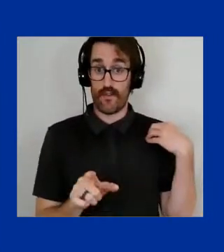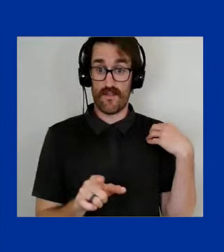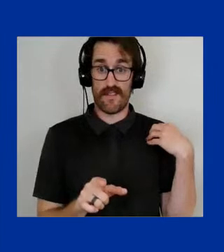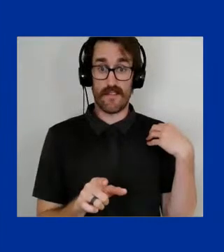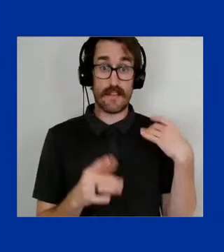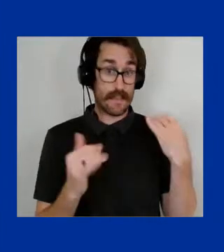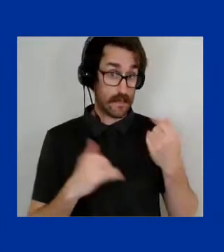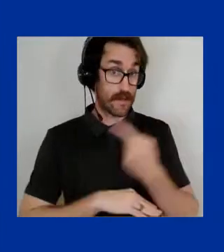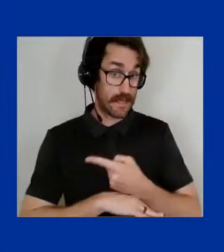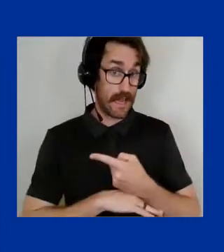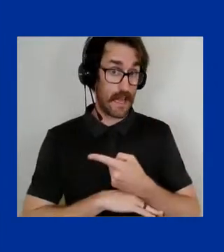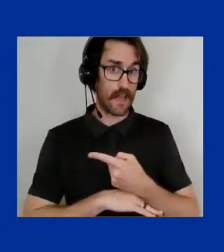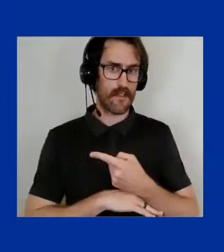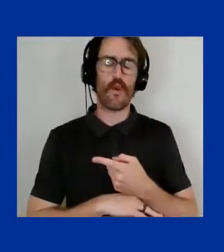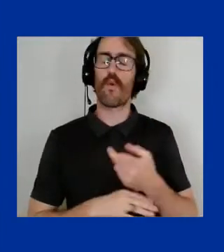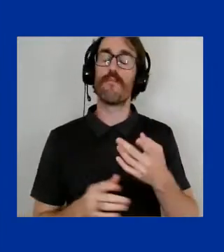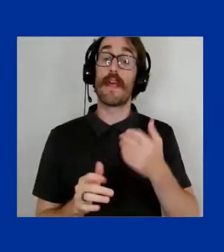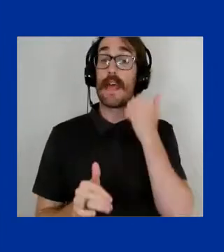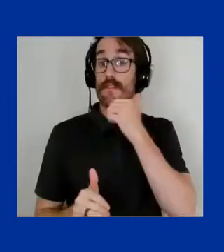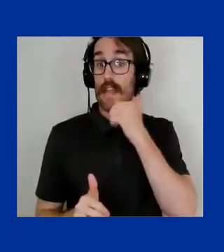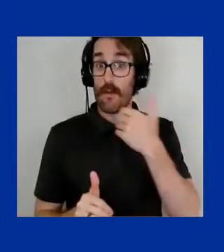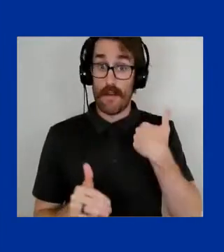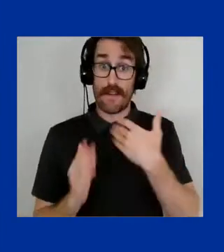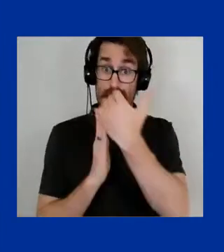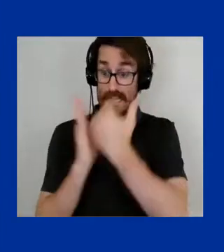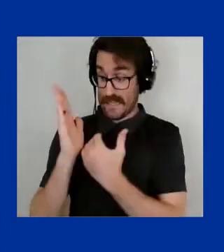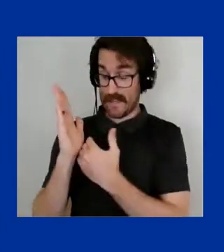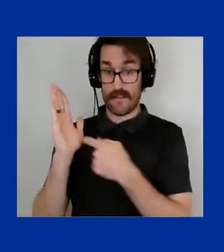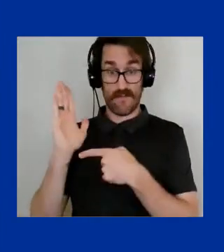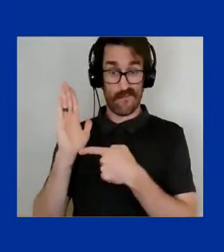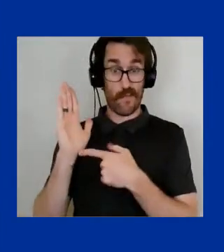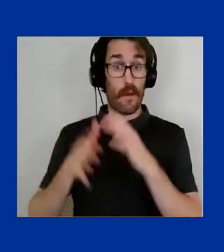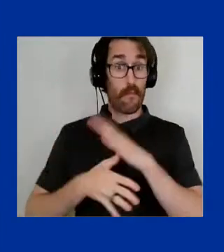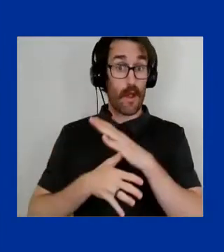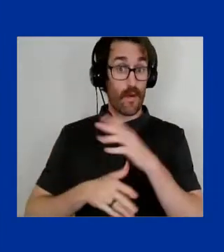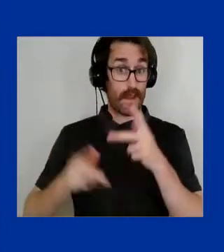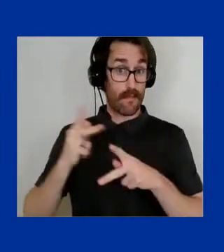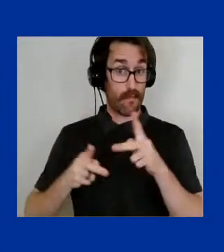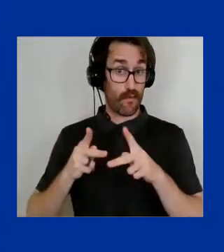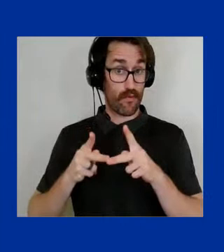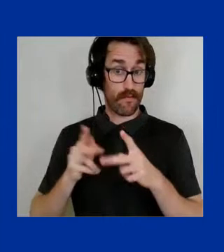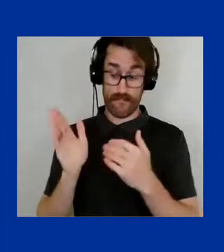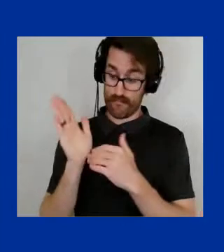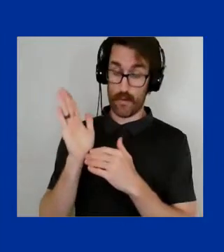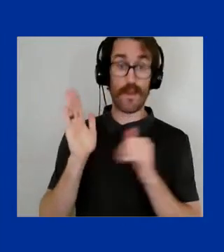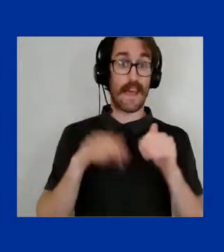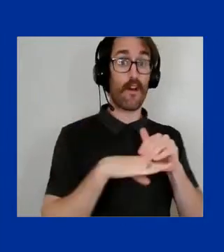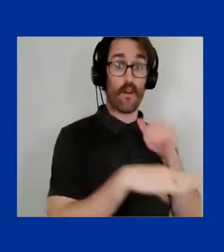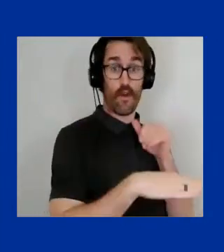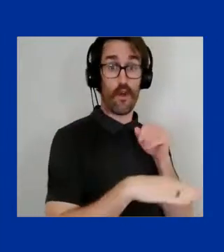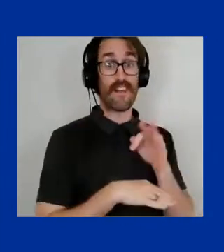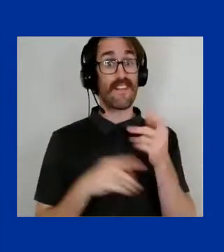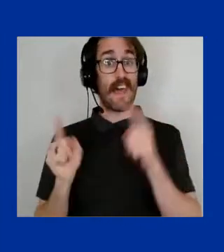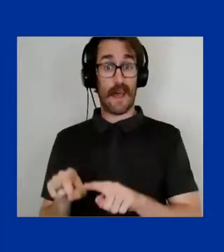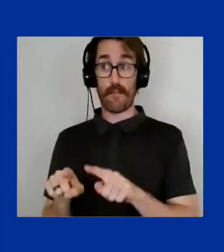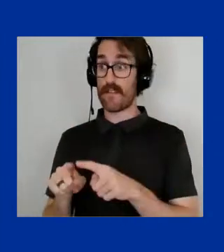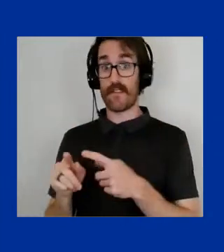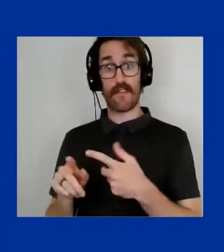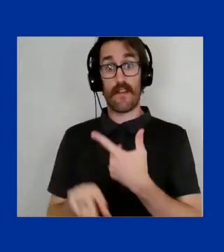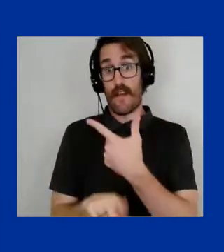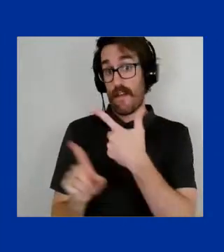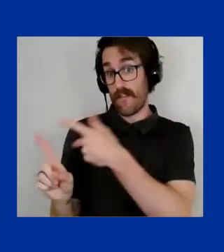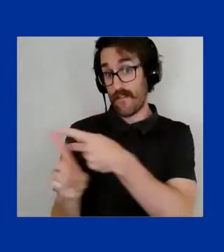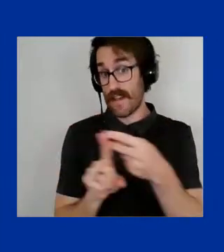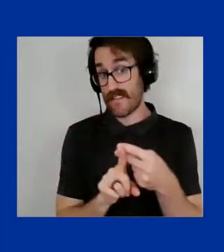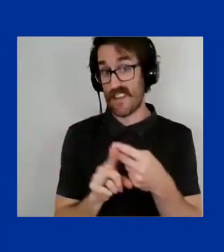healthcare workers and some other priority individuals. And when there are the odd one or two vaccines, as you know, if you've been to